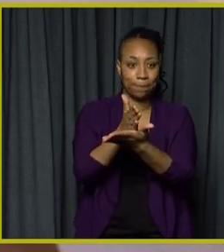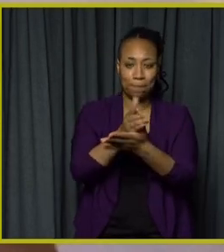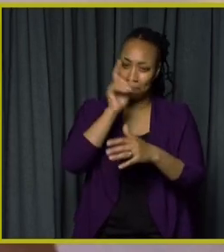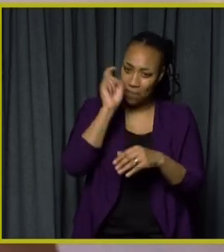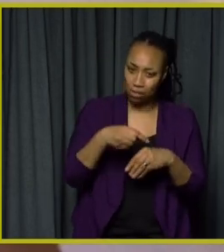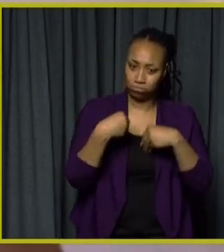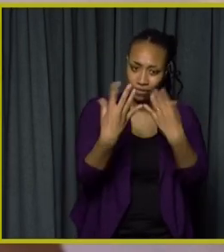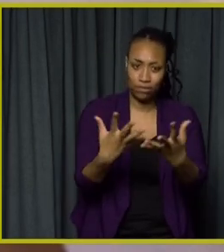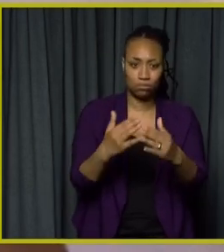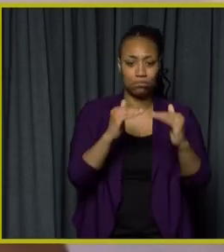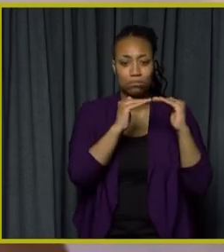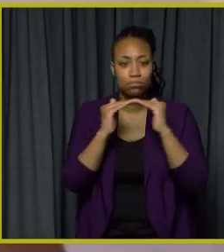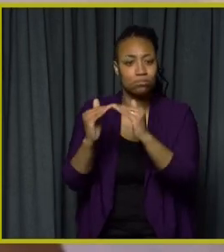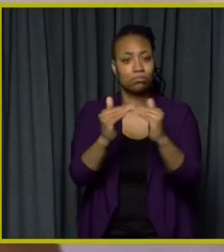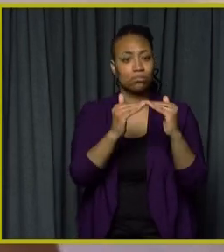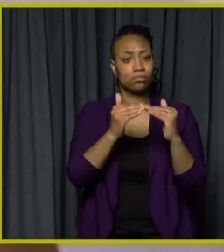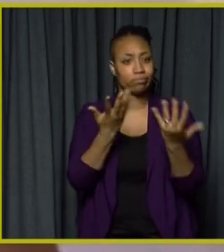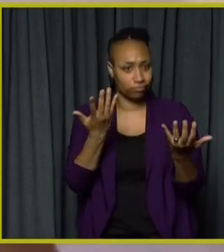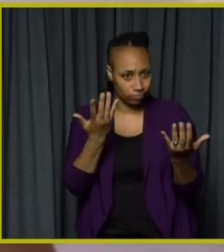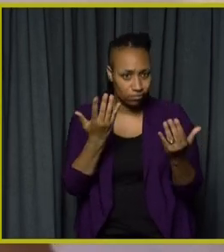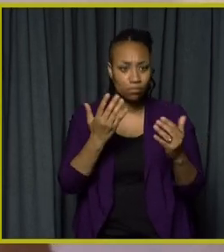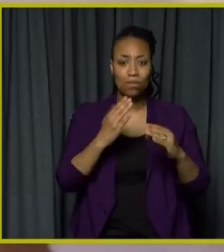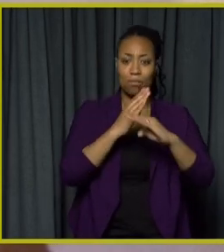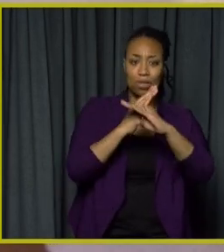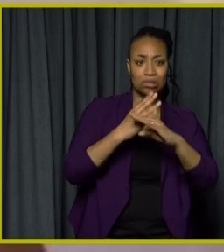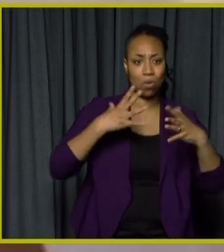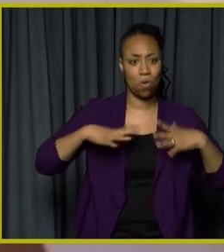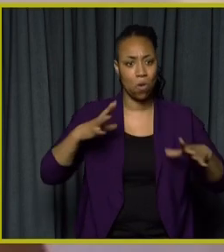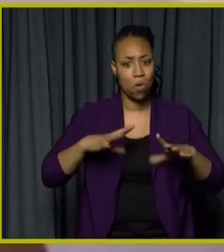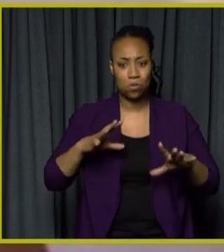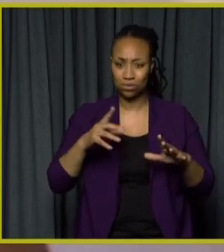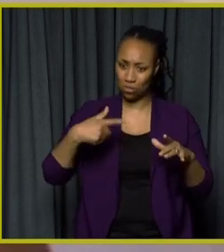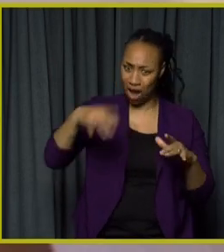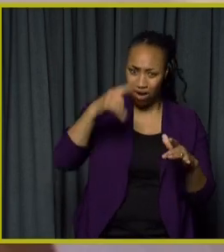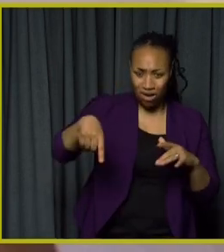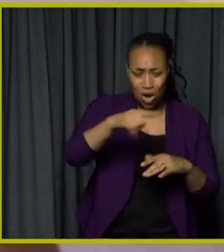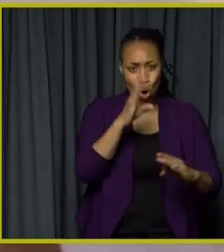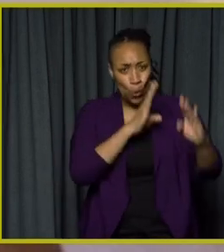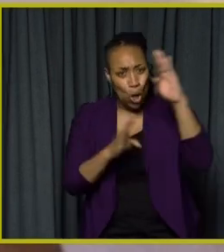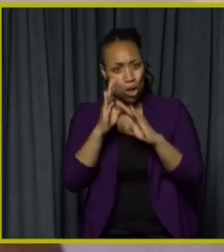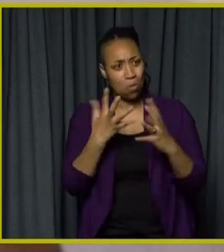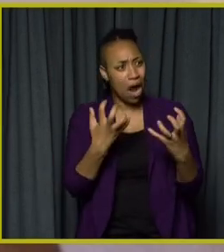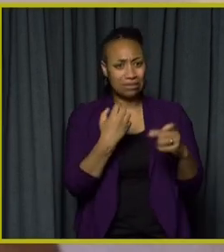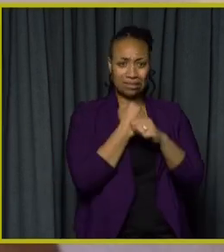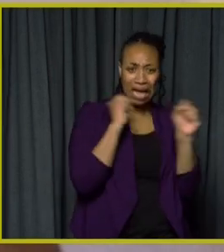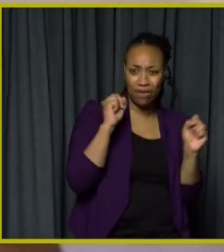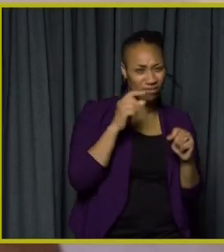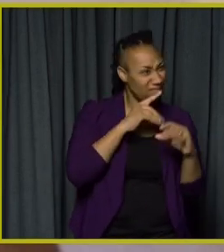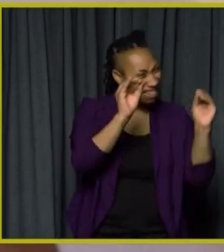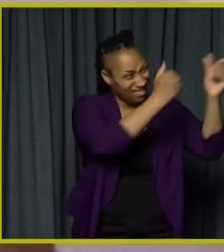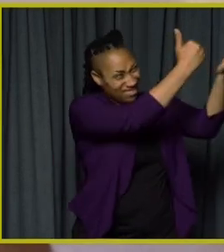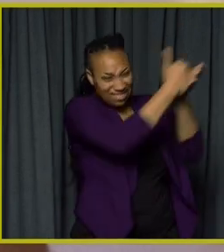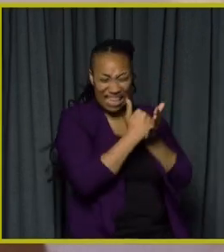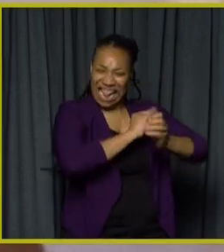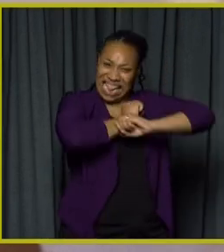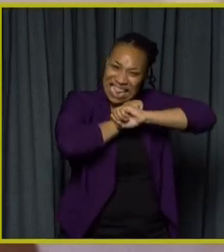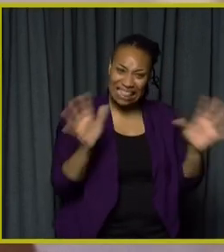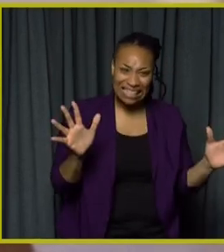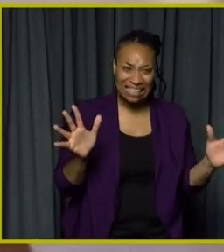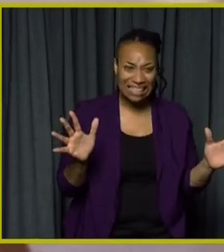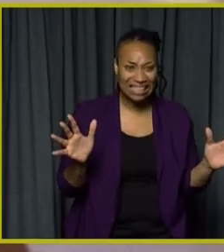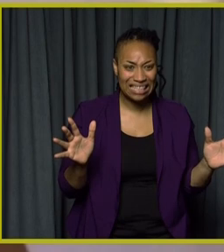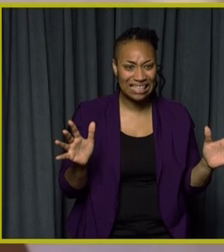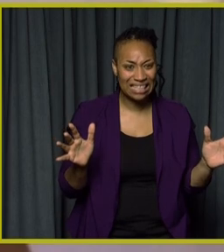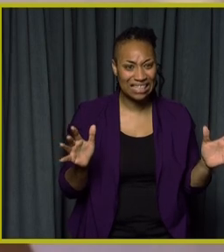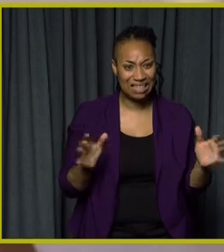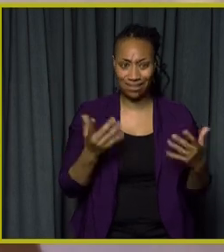their own safety because our government is not protecting healthcare workers. It is wonderful to be called a hero, but it's more important to